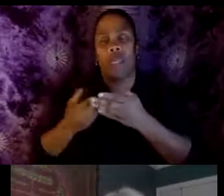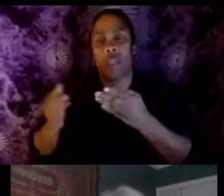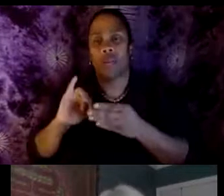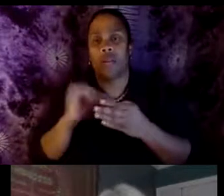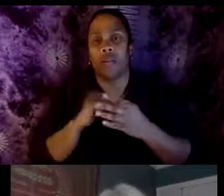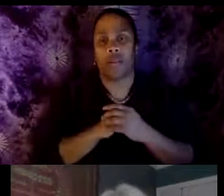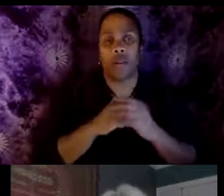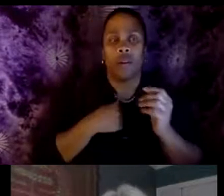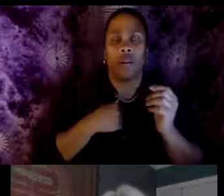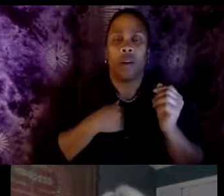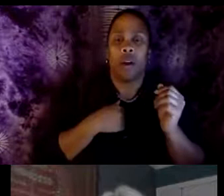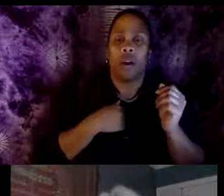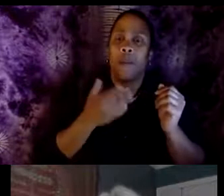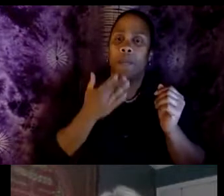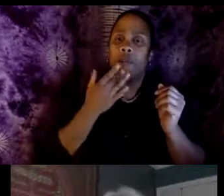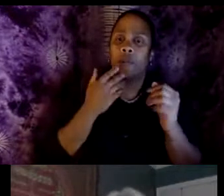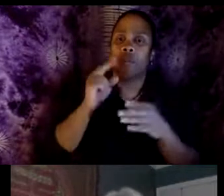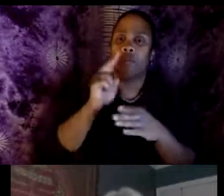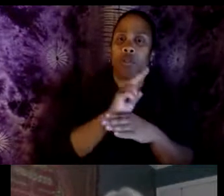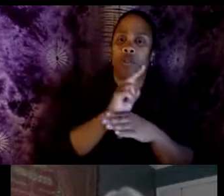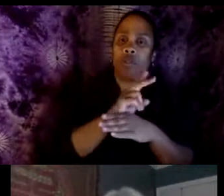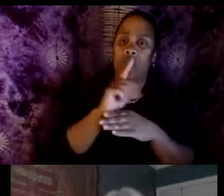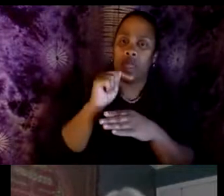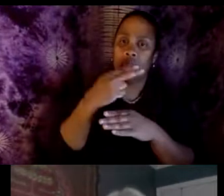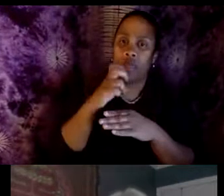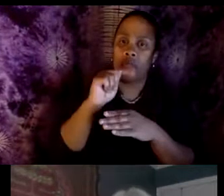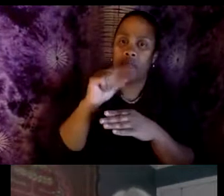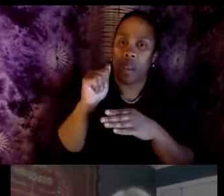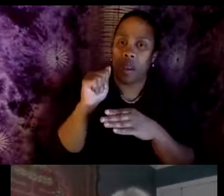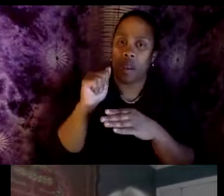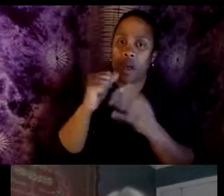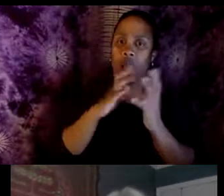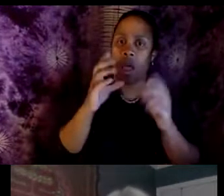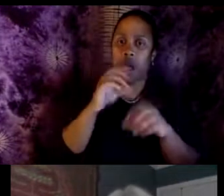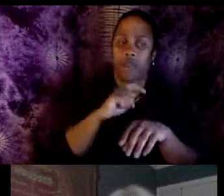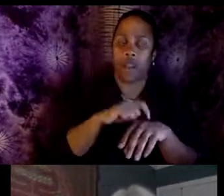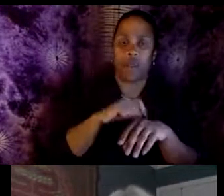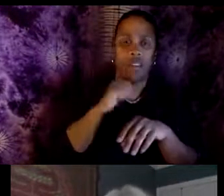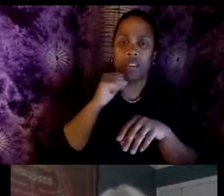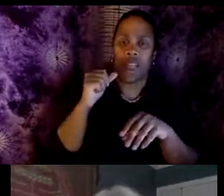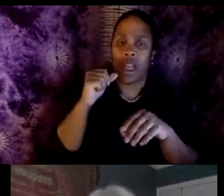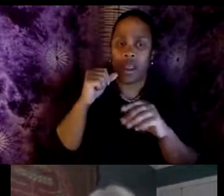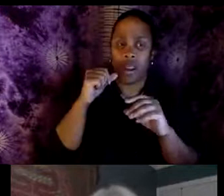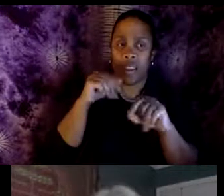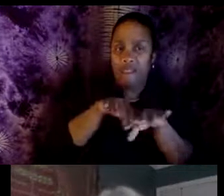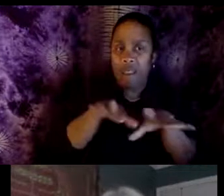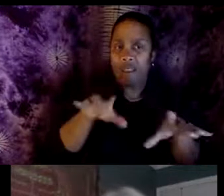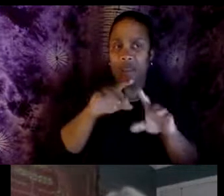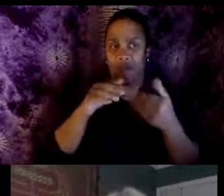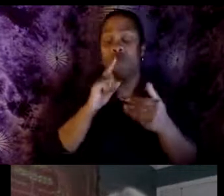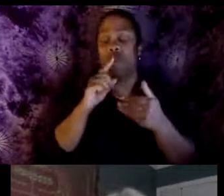Yeah, I like to use theta a lot of times because it's not very invasive. It's very easy to use.